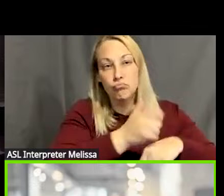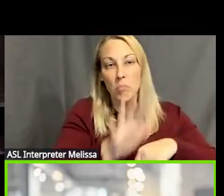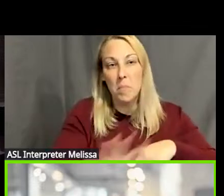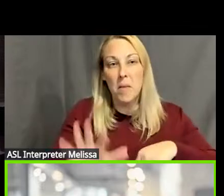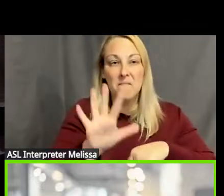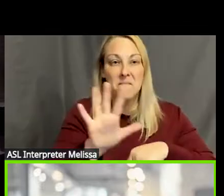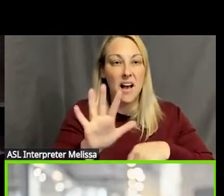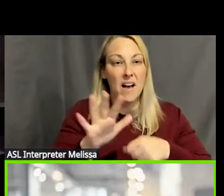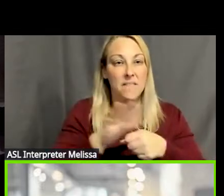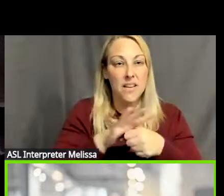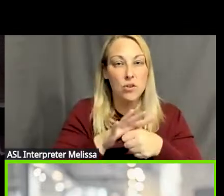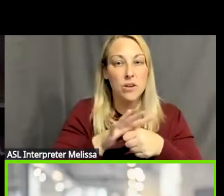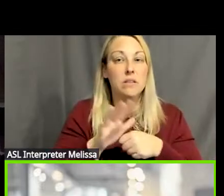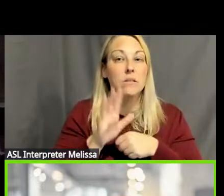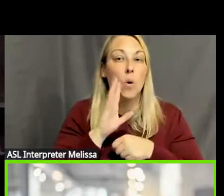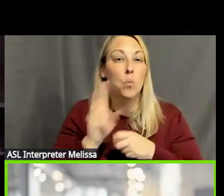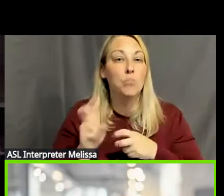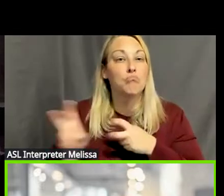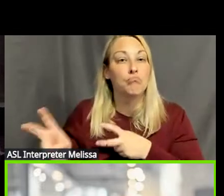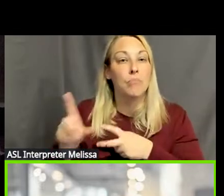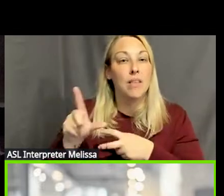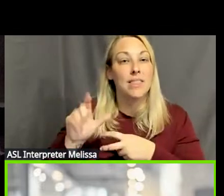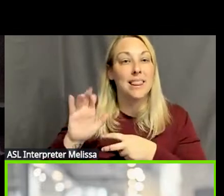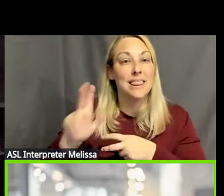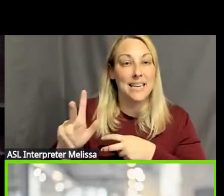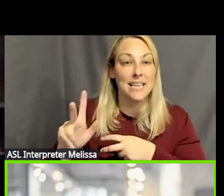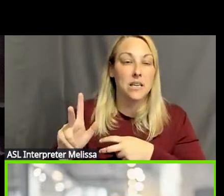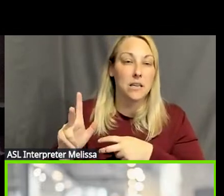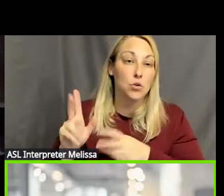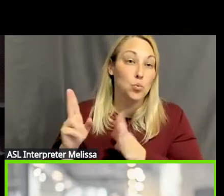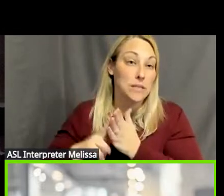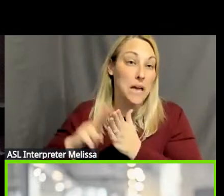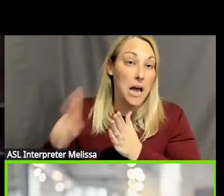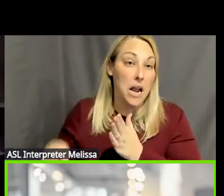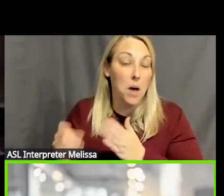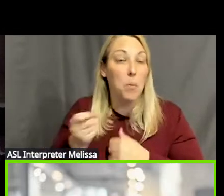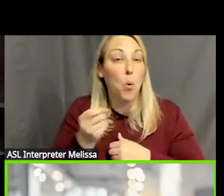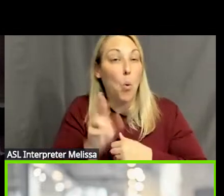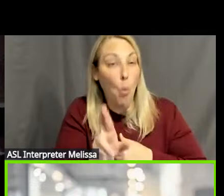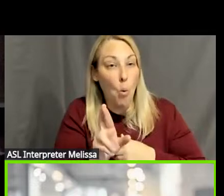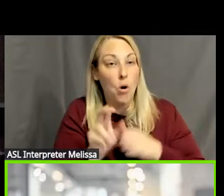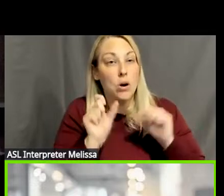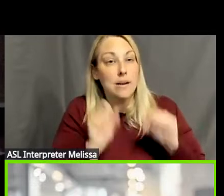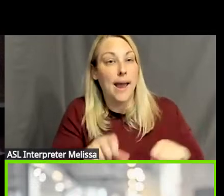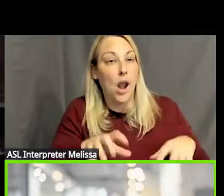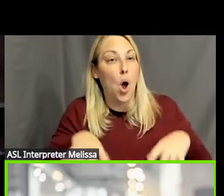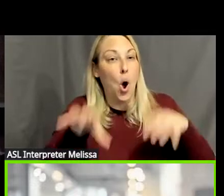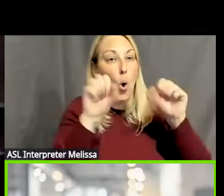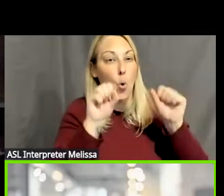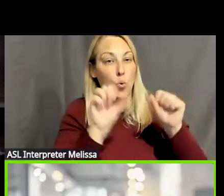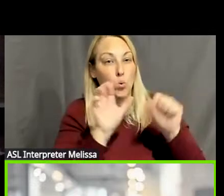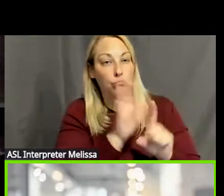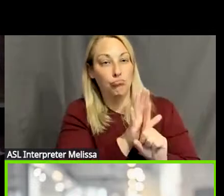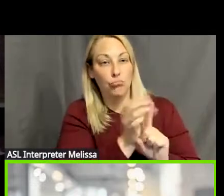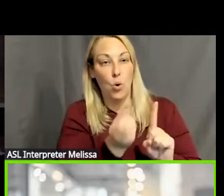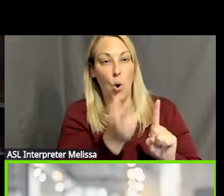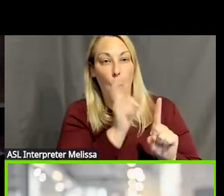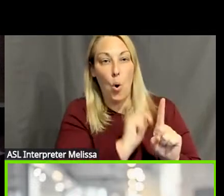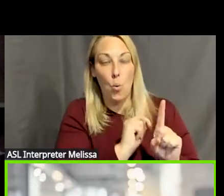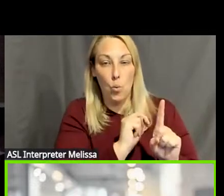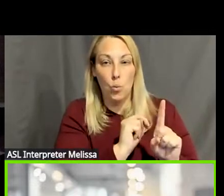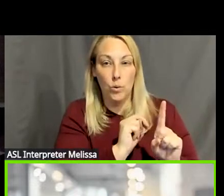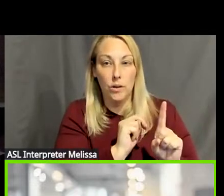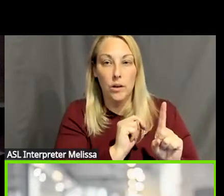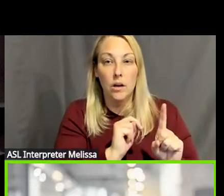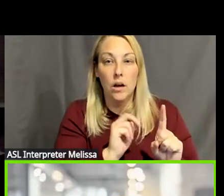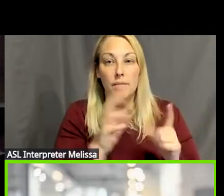below for you to sign up if you want to host your own sites of cleanup. I know ANC, I've talked to Commissioner